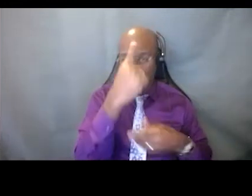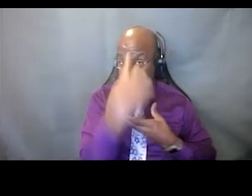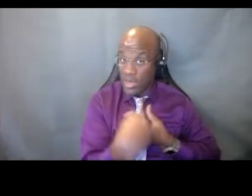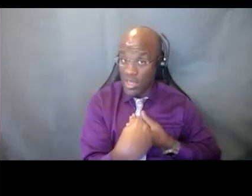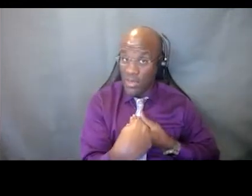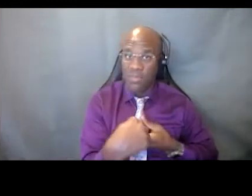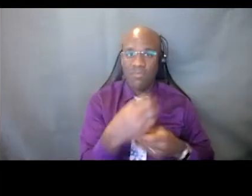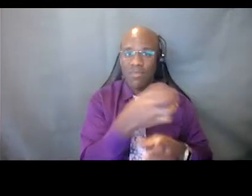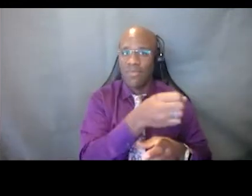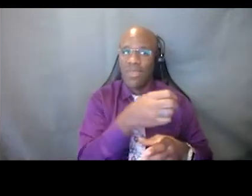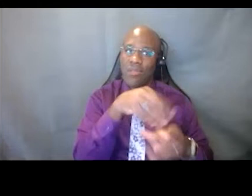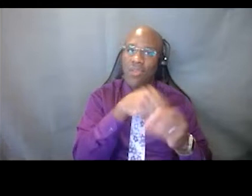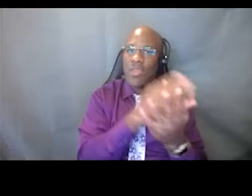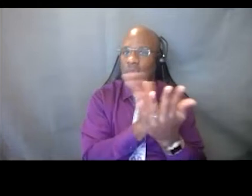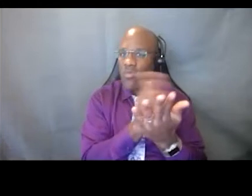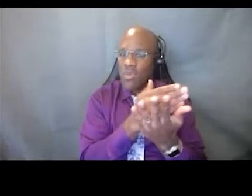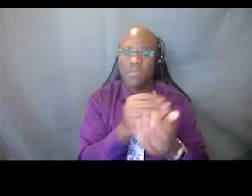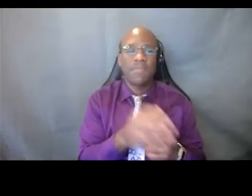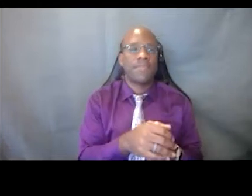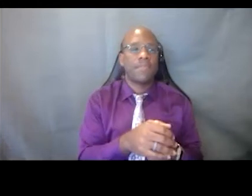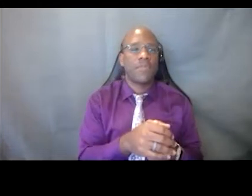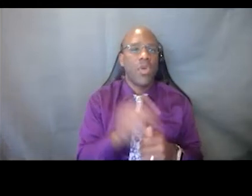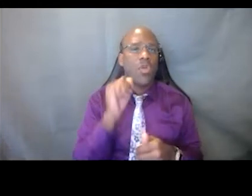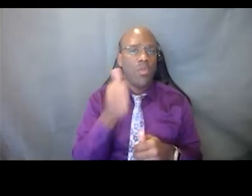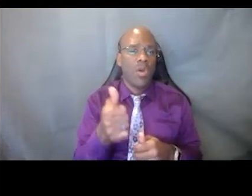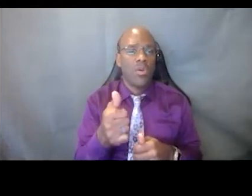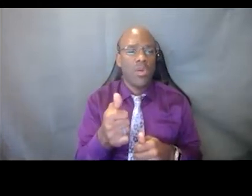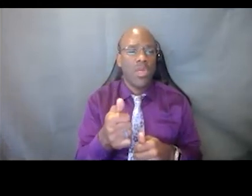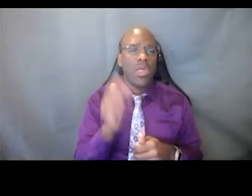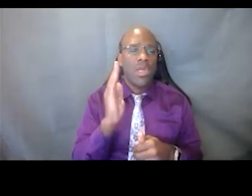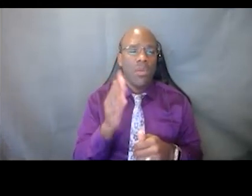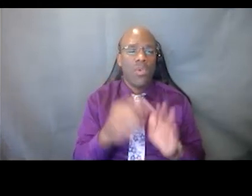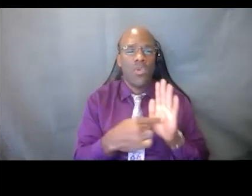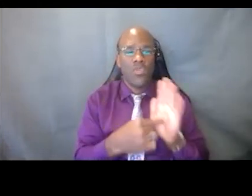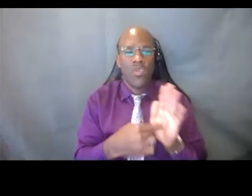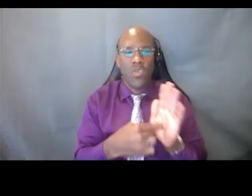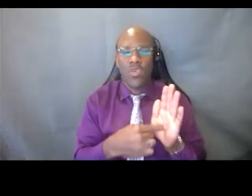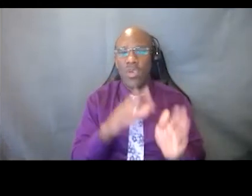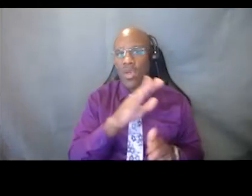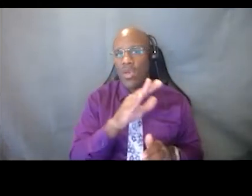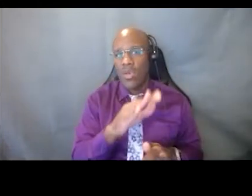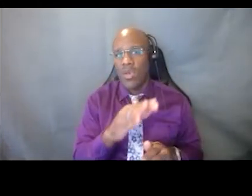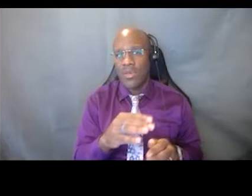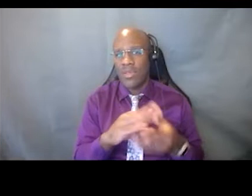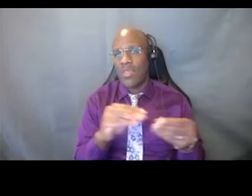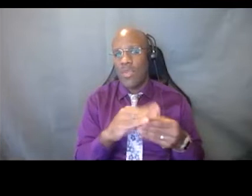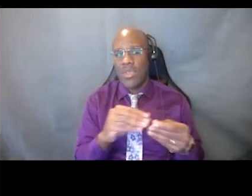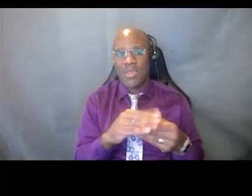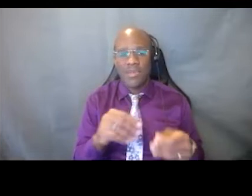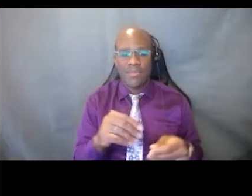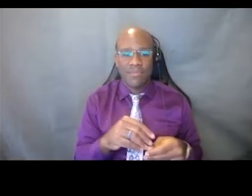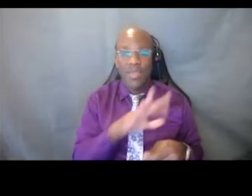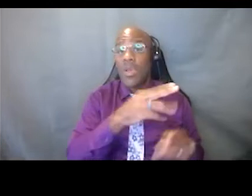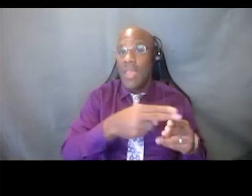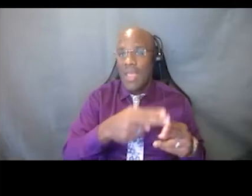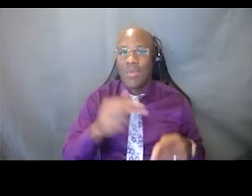going to read the quote that Tamara gave us as her testimony. Sankofa group, the Sankofa group